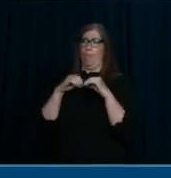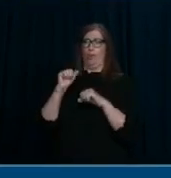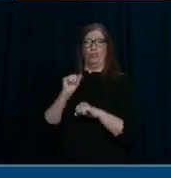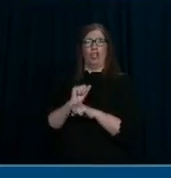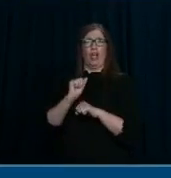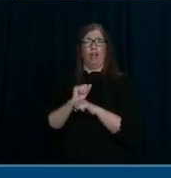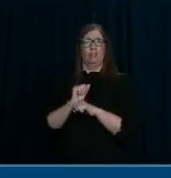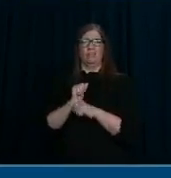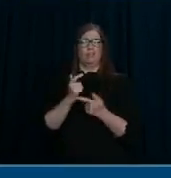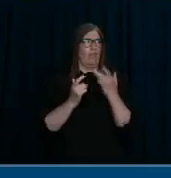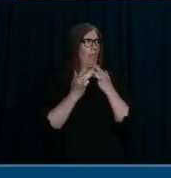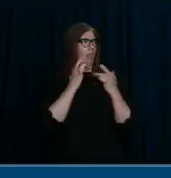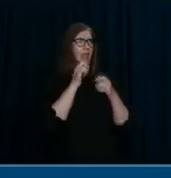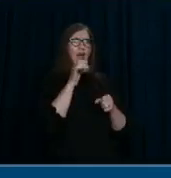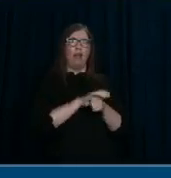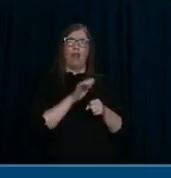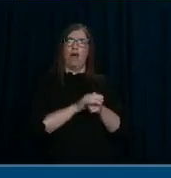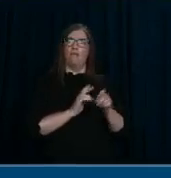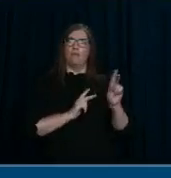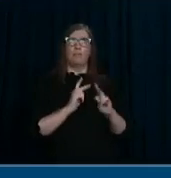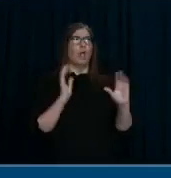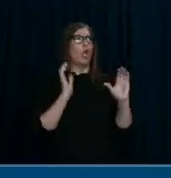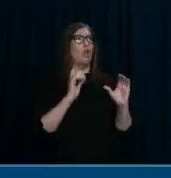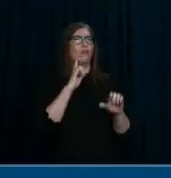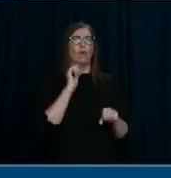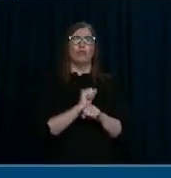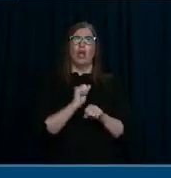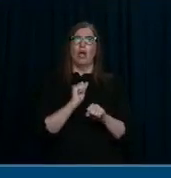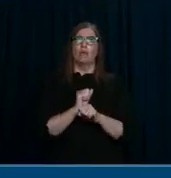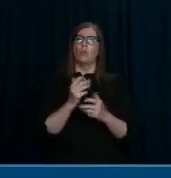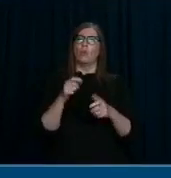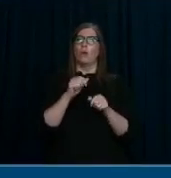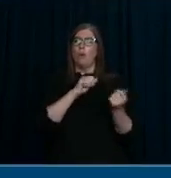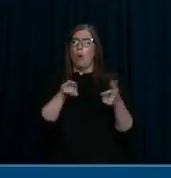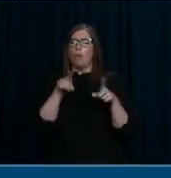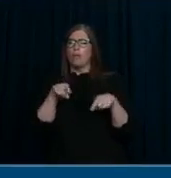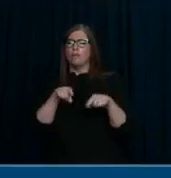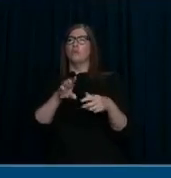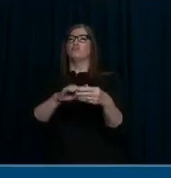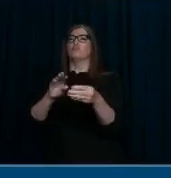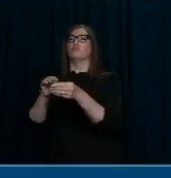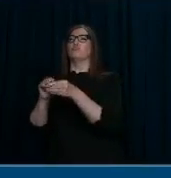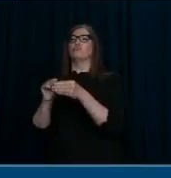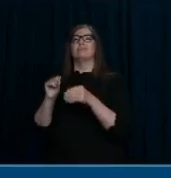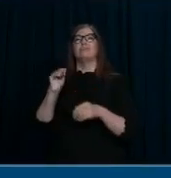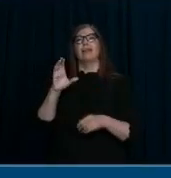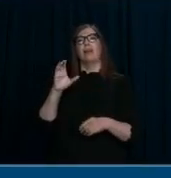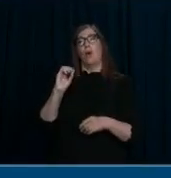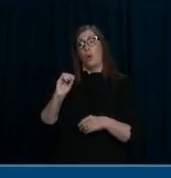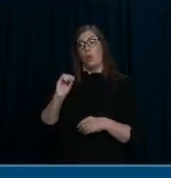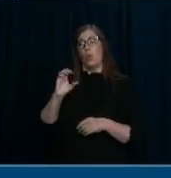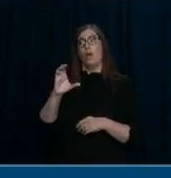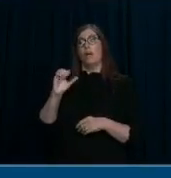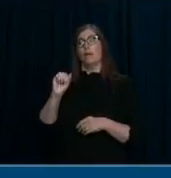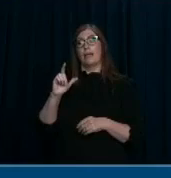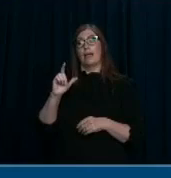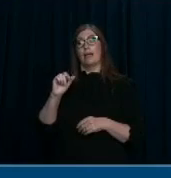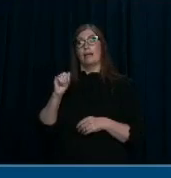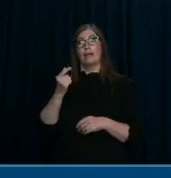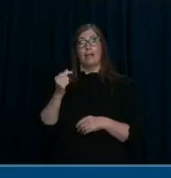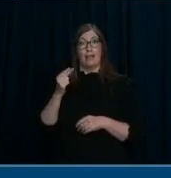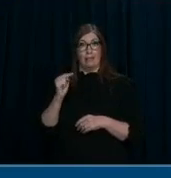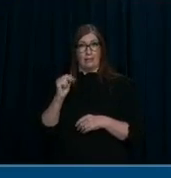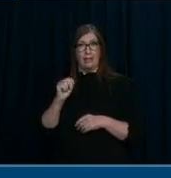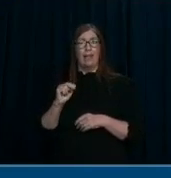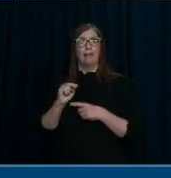we have people looking for jobs. We'd love to have all of you weigh in on this one, at least briefly. Mr. O'Callaghan, you have your hand up? Yes, I think we absolutely have a crisis at the border, and we